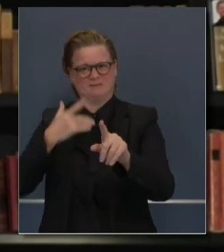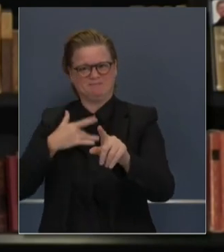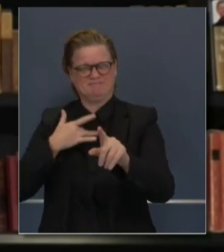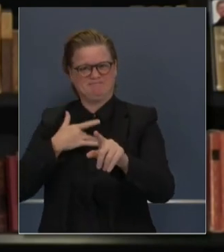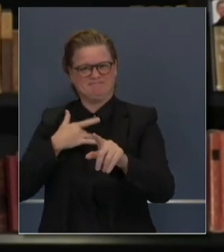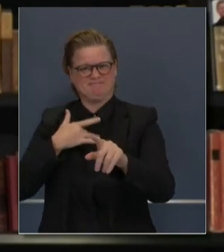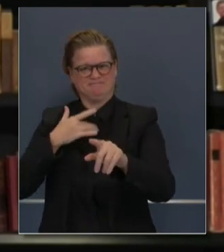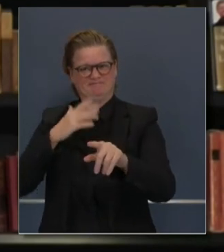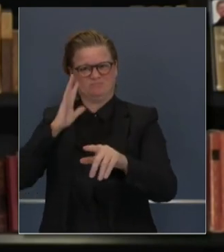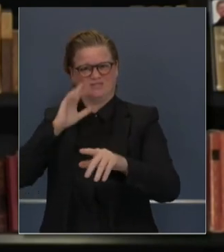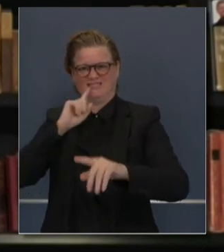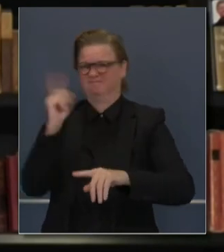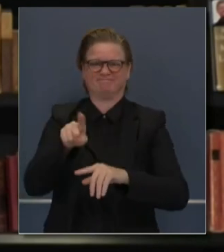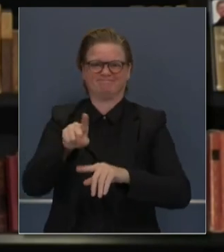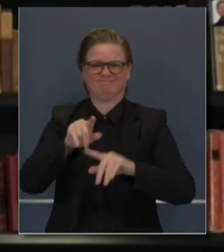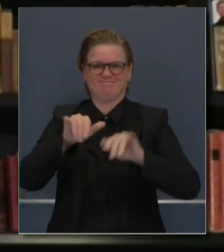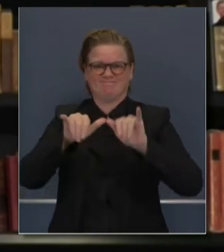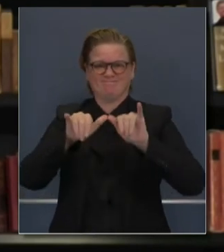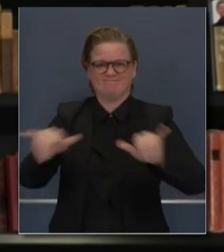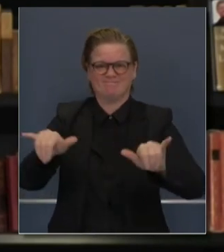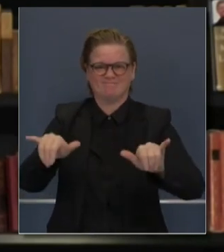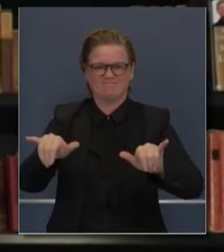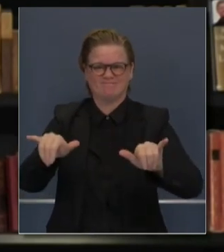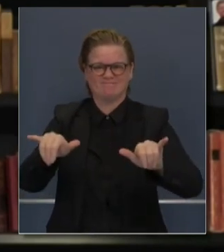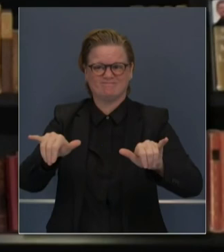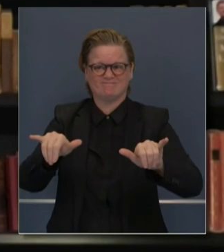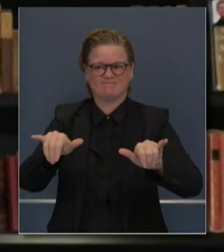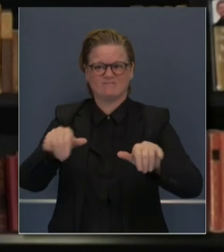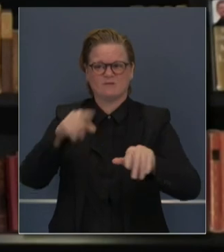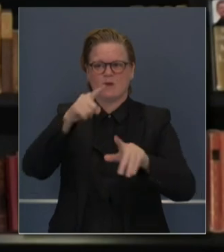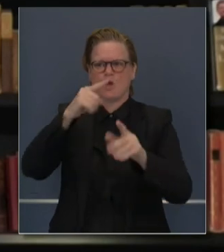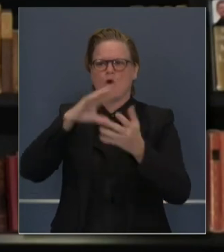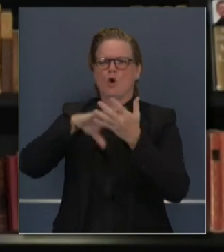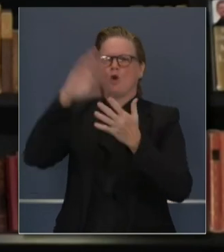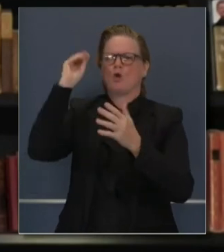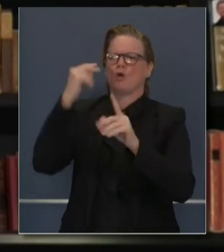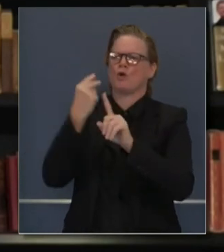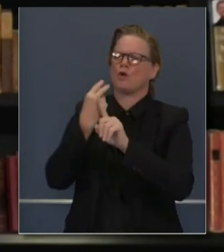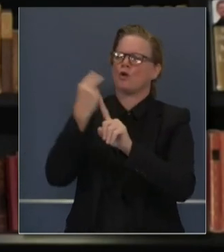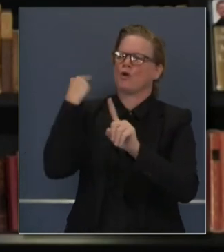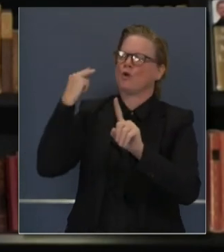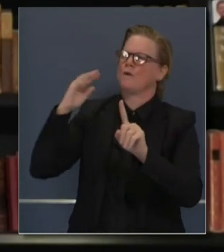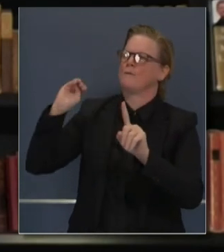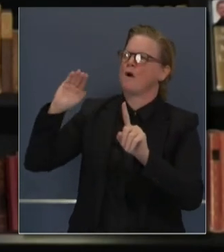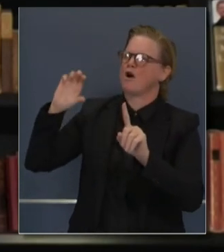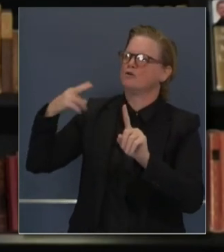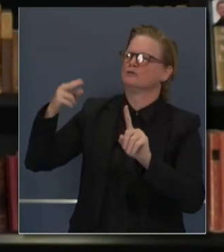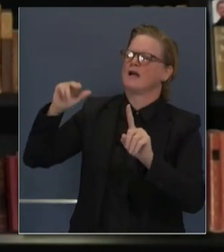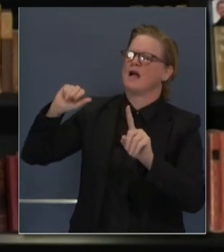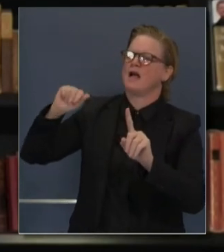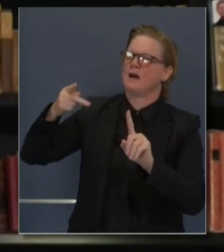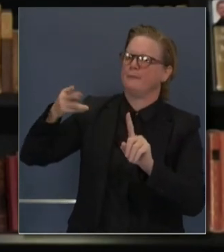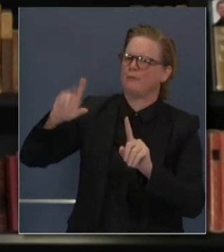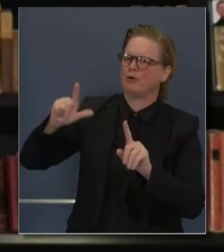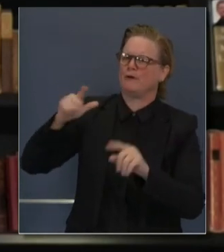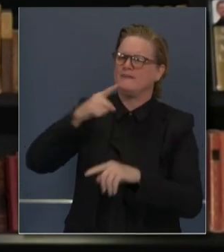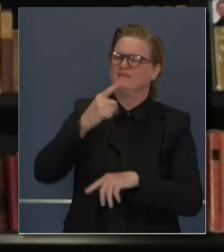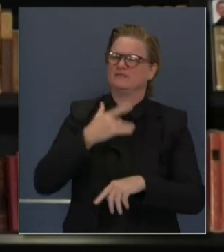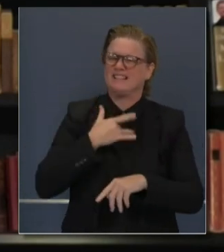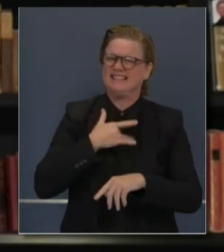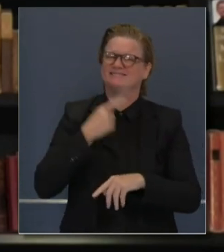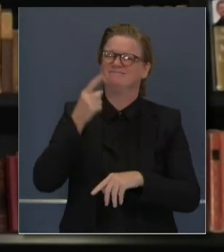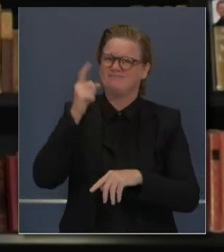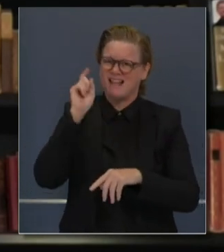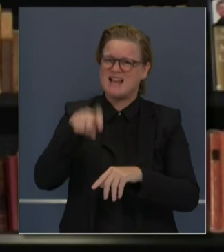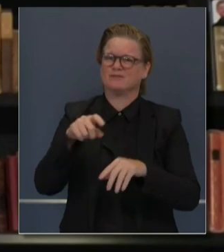since March and April that may be able to be applied now, things that might not need to have the same sort of restrictions as before, things that might